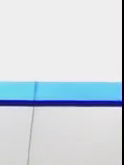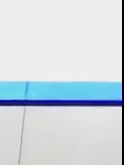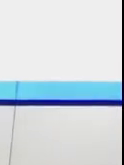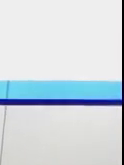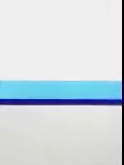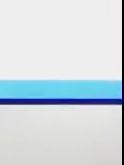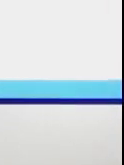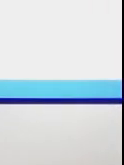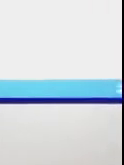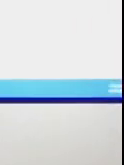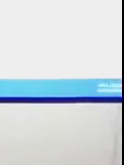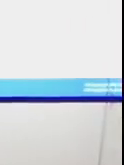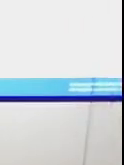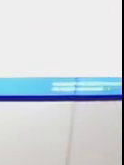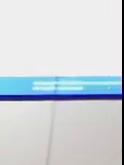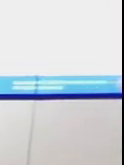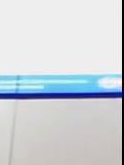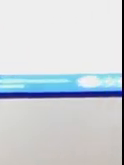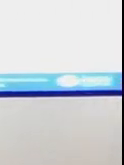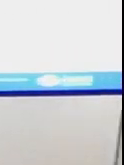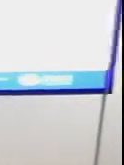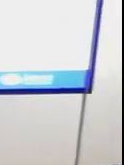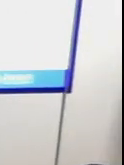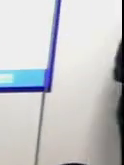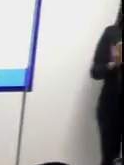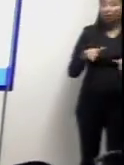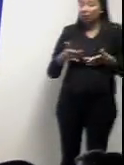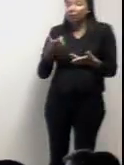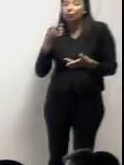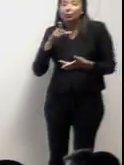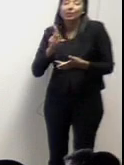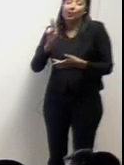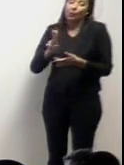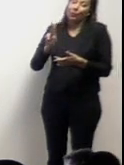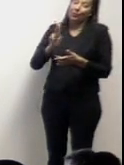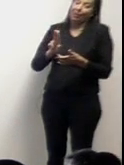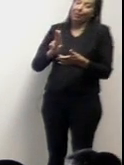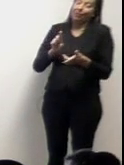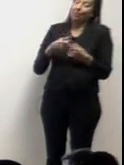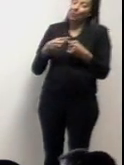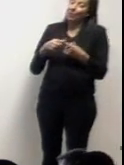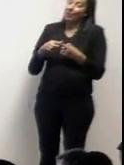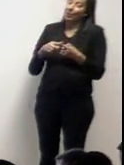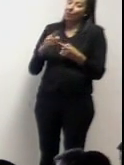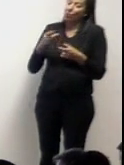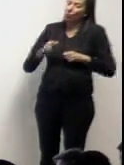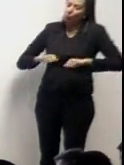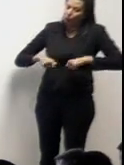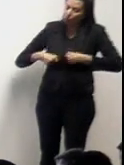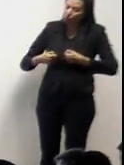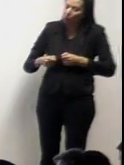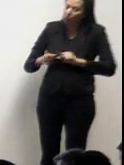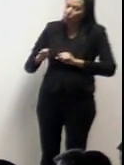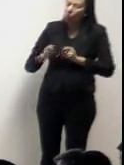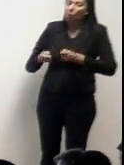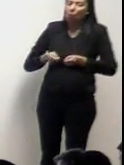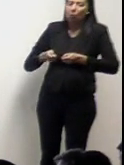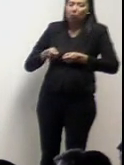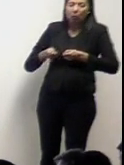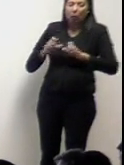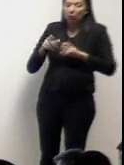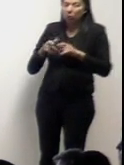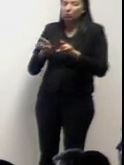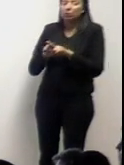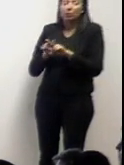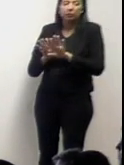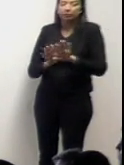and they sit there. So they can't use the resource because it's not a coordinated effort across the levels.